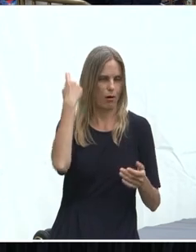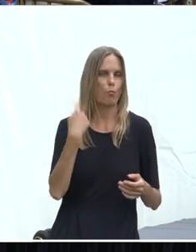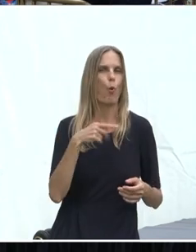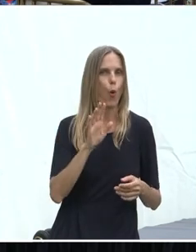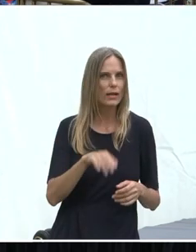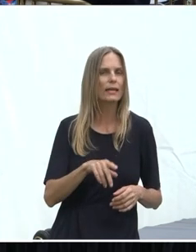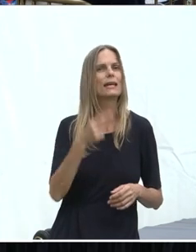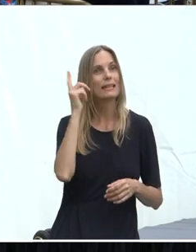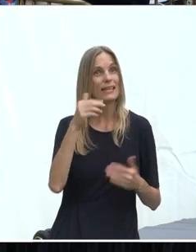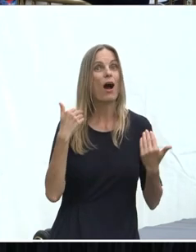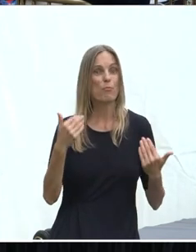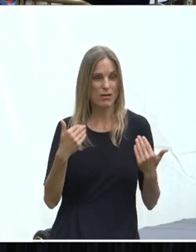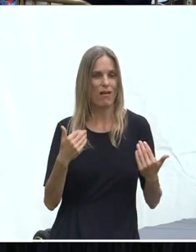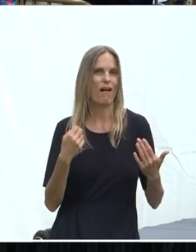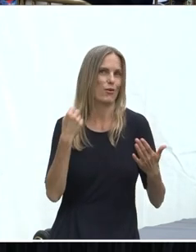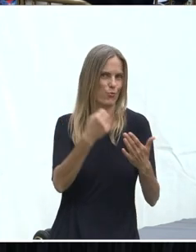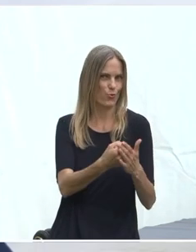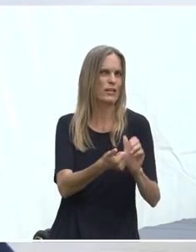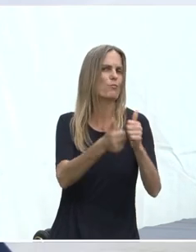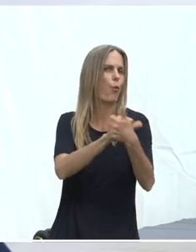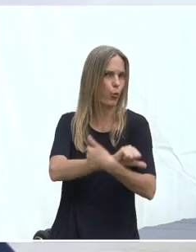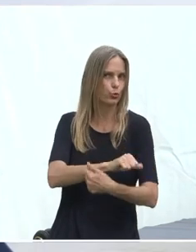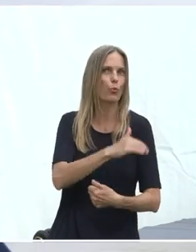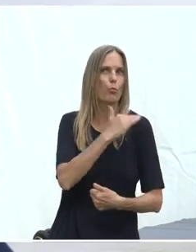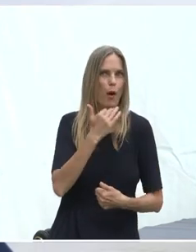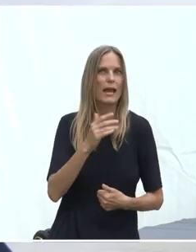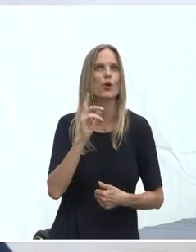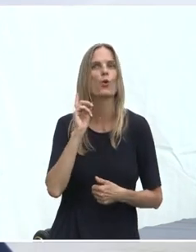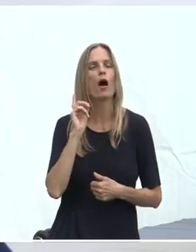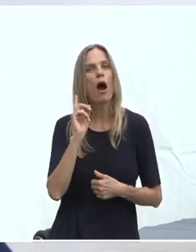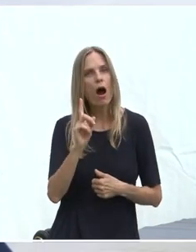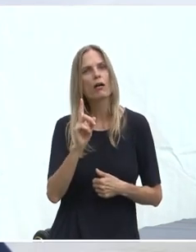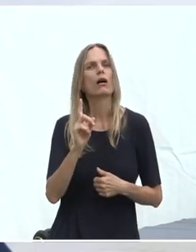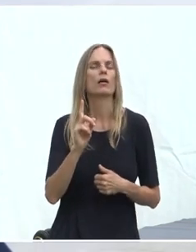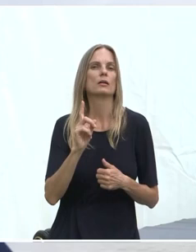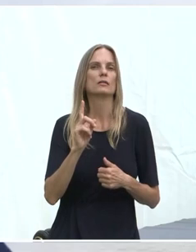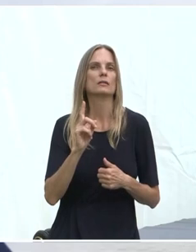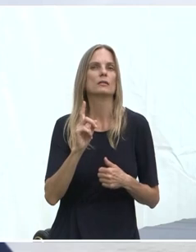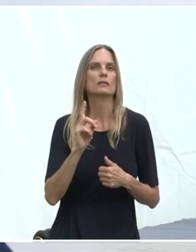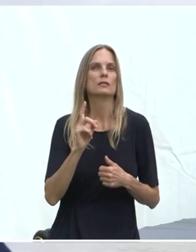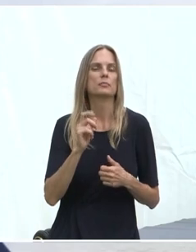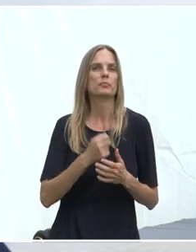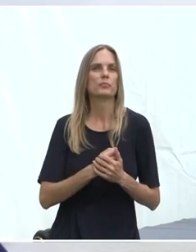lot of change since then, and I've heard very good things on that side, so good job.